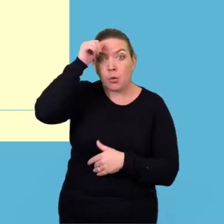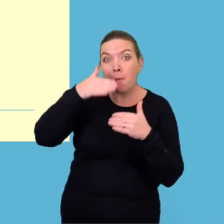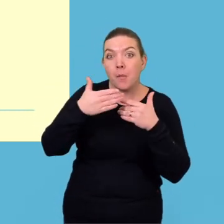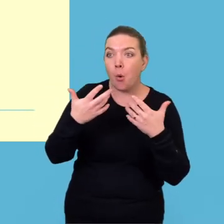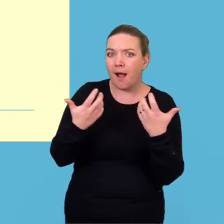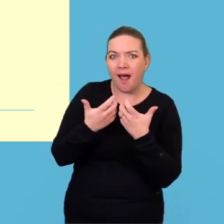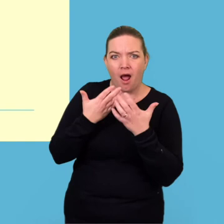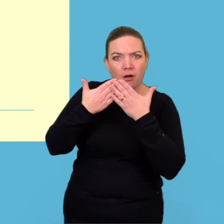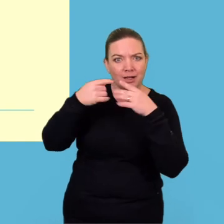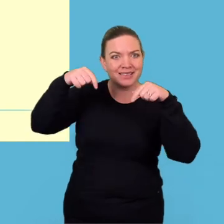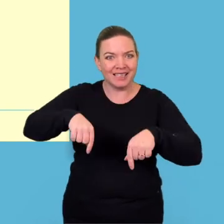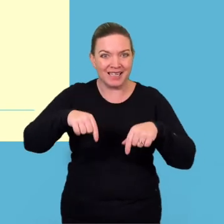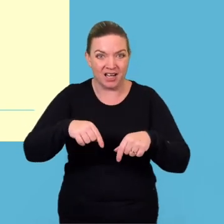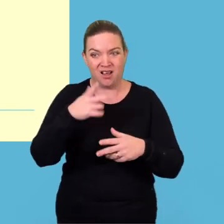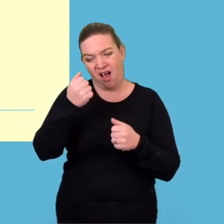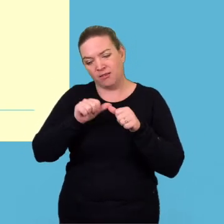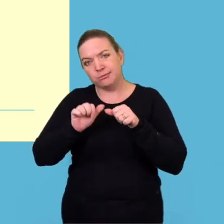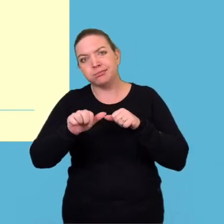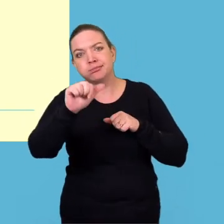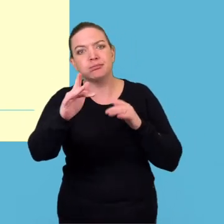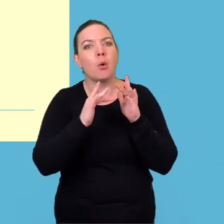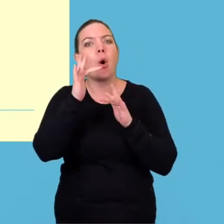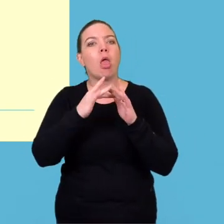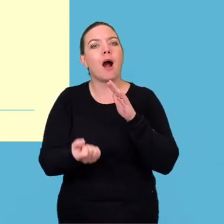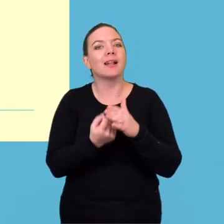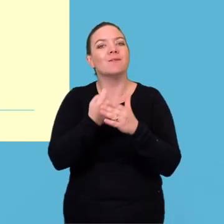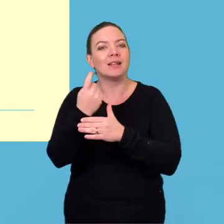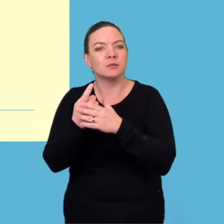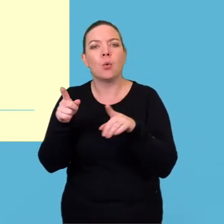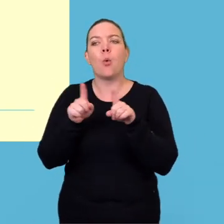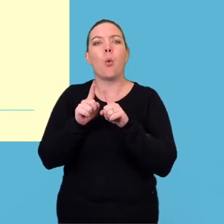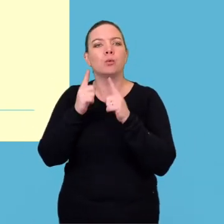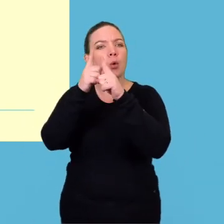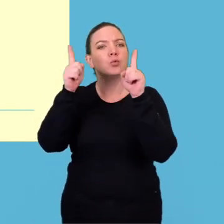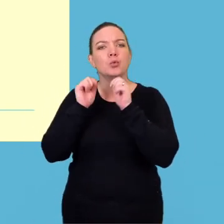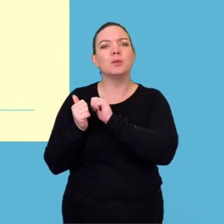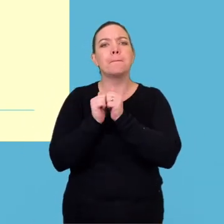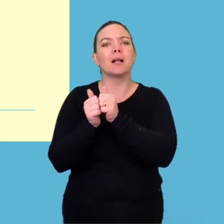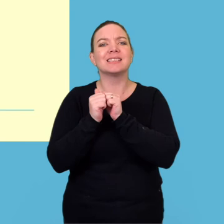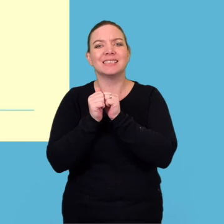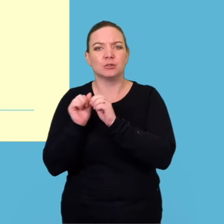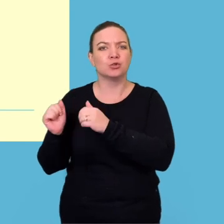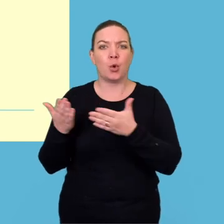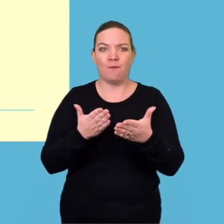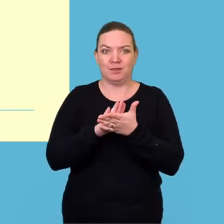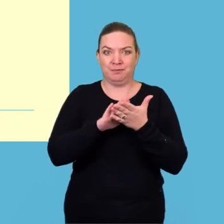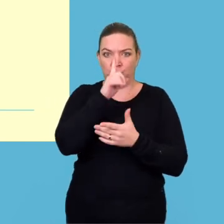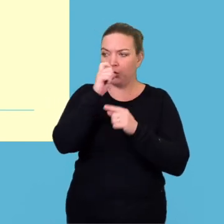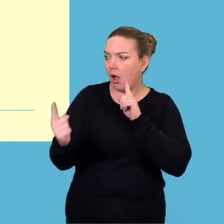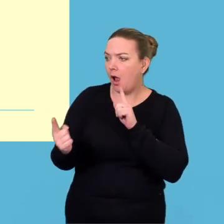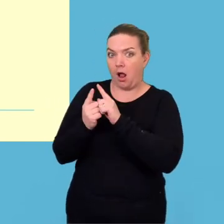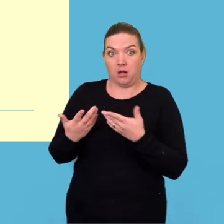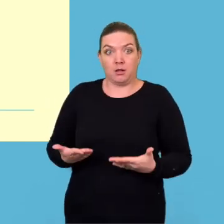to know more about studying here, you can find lots of upcoming online events and also use our UniBuddy service to speak to